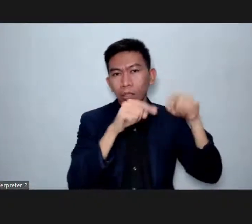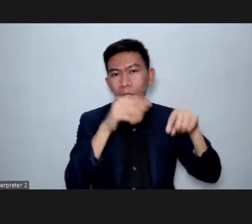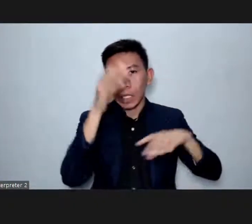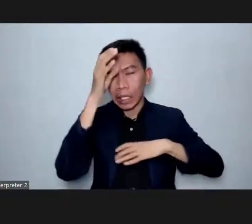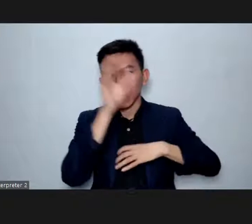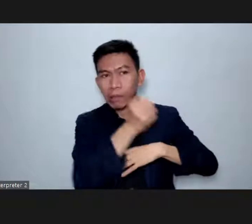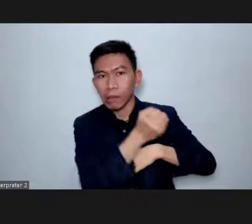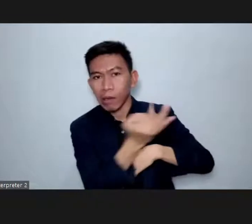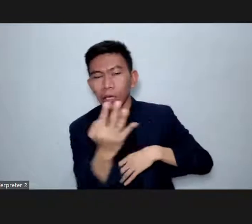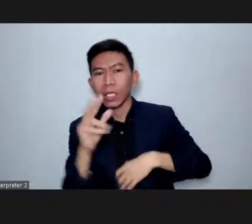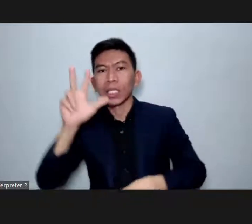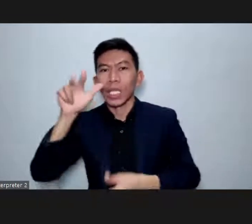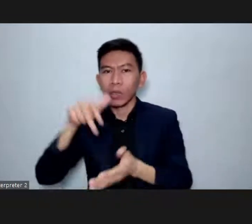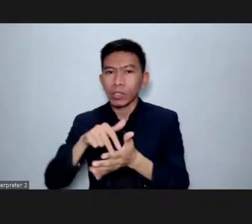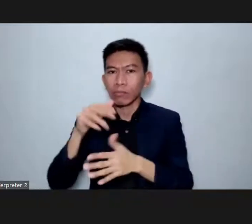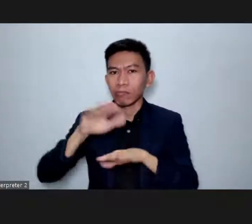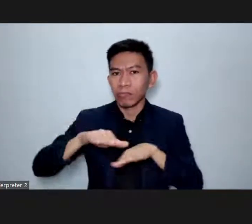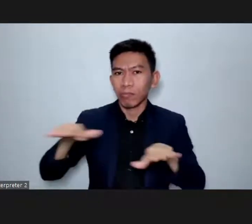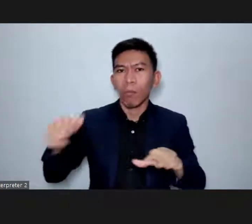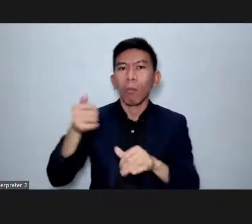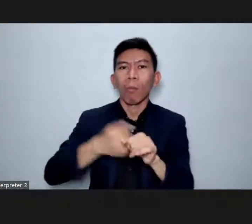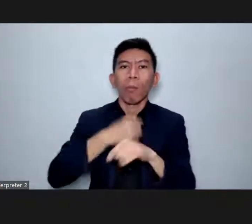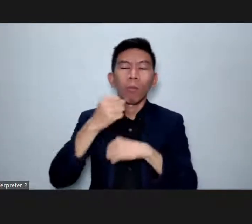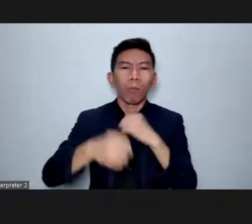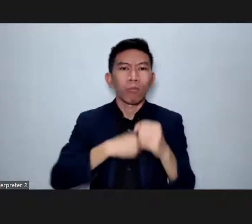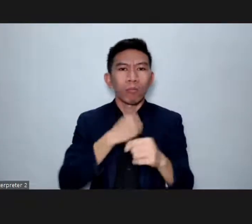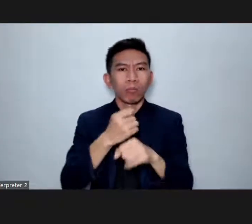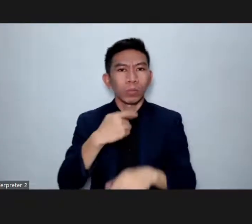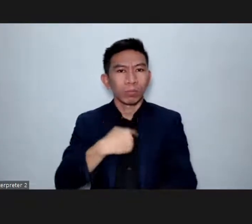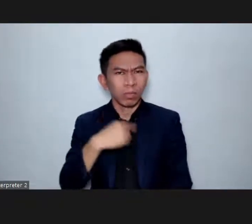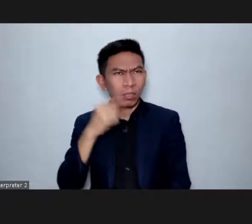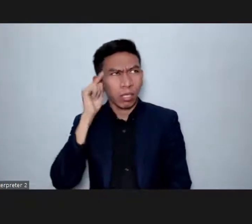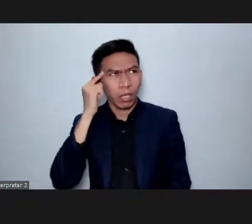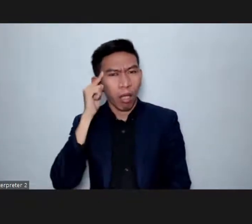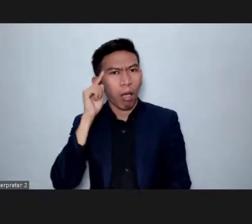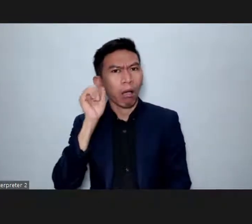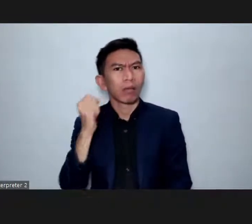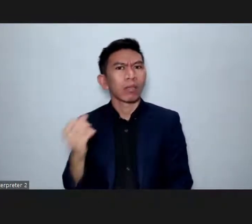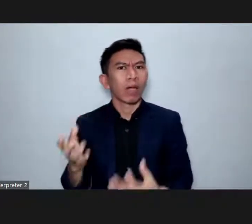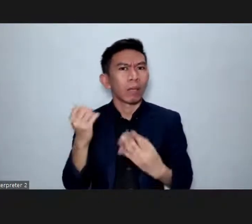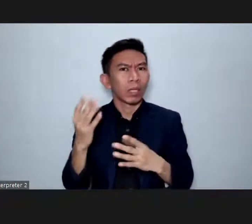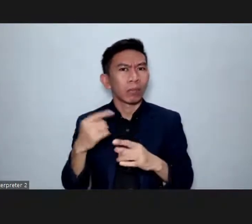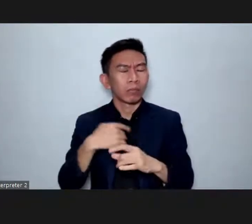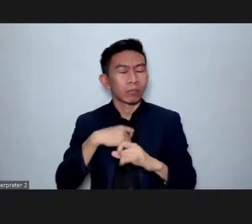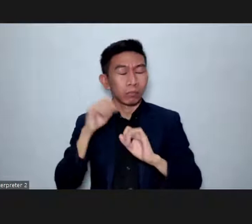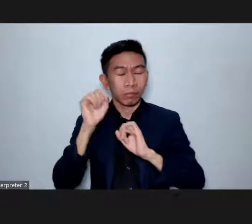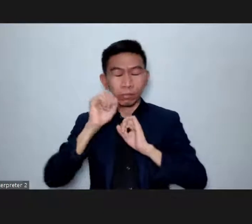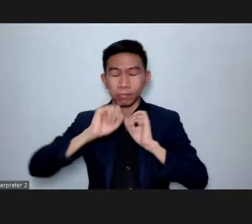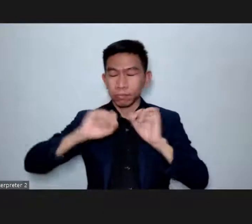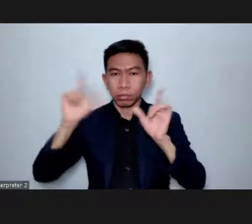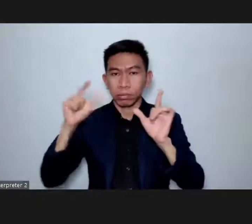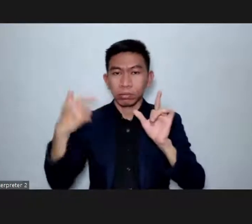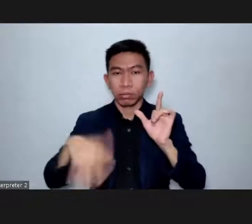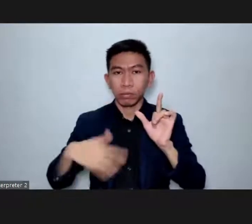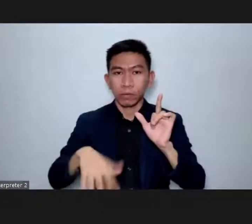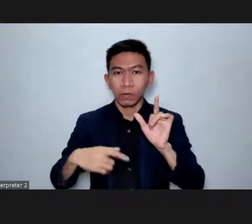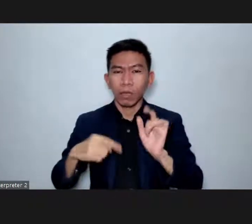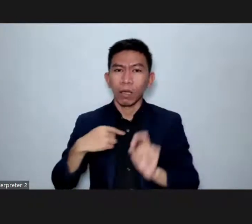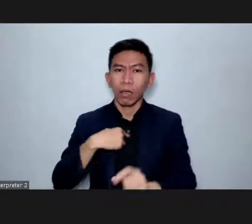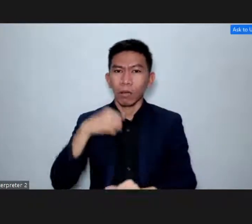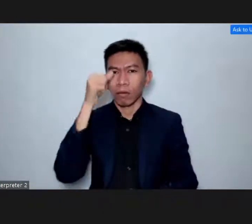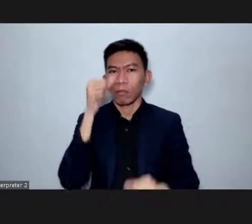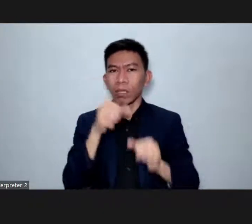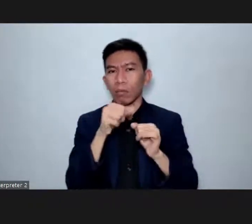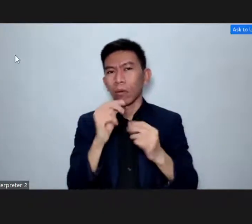kids every year. I thought that was a lot. I was really surprised by that number, as I remember thinking my son's case